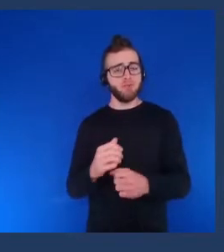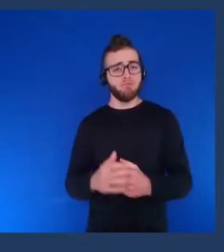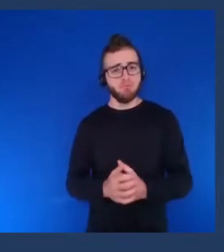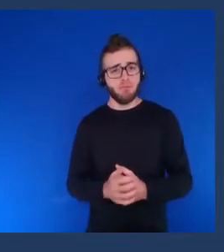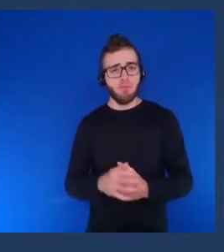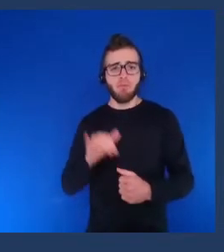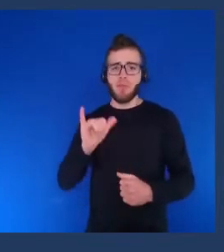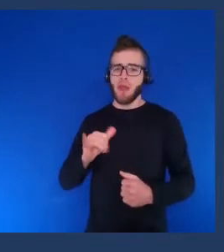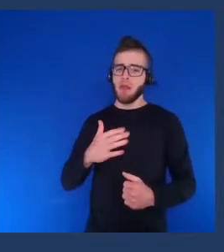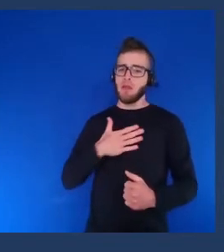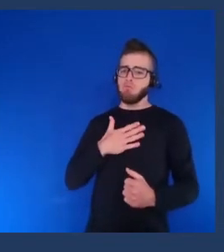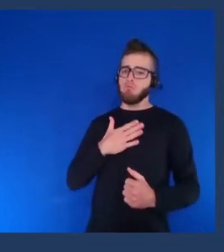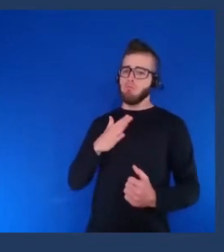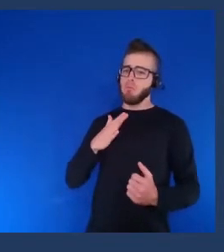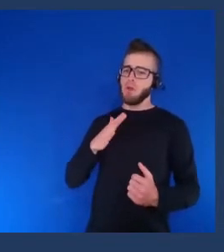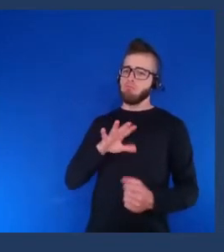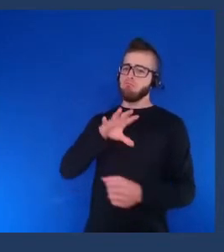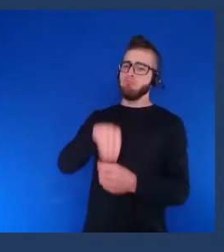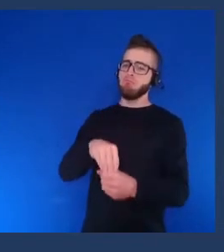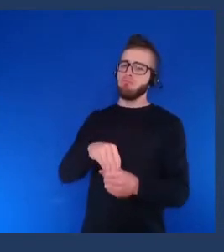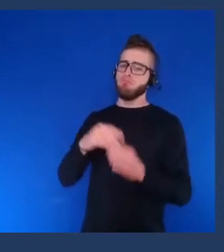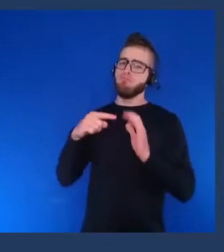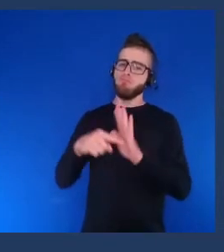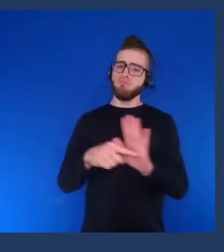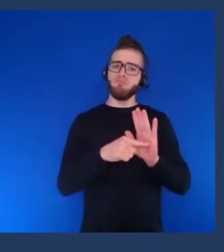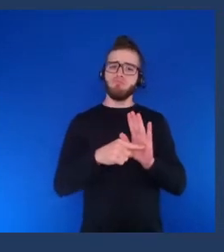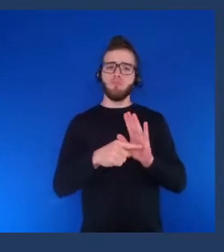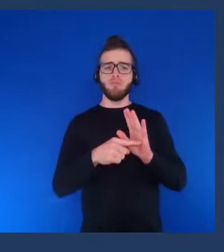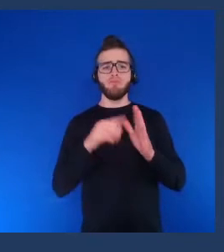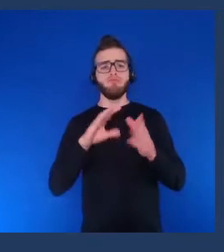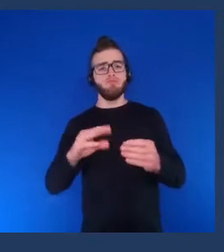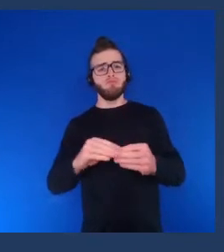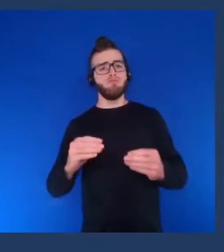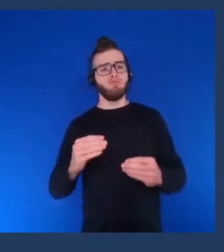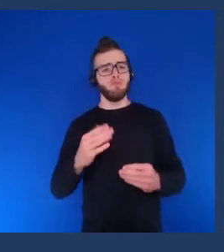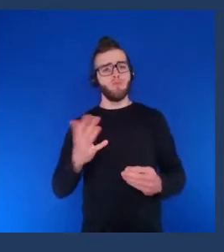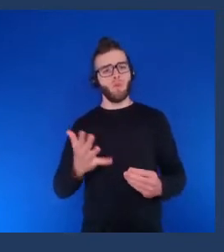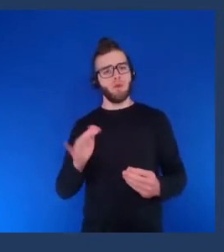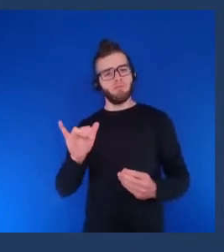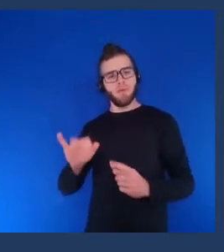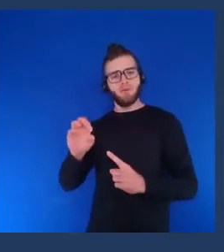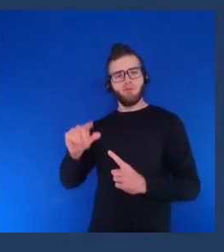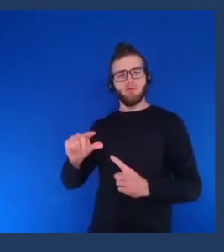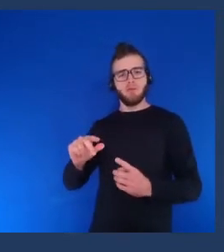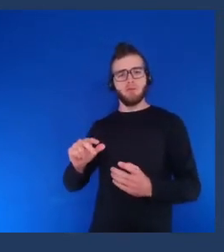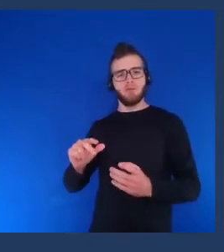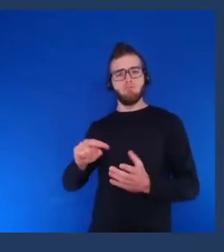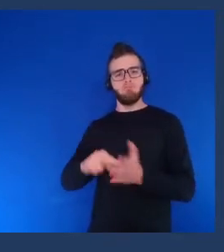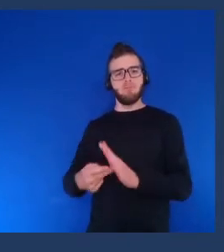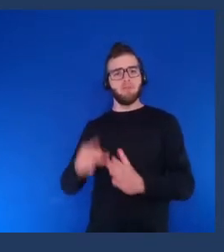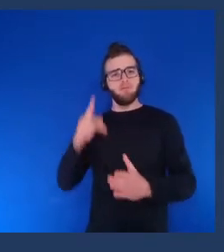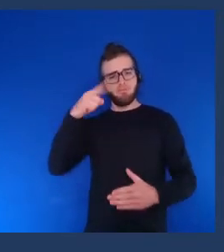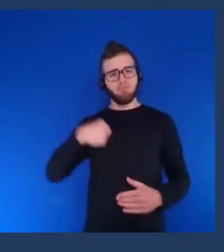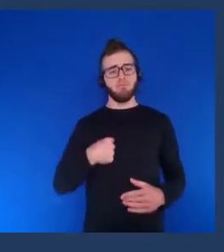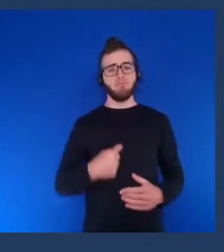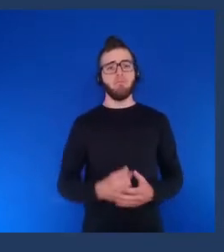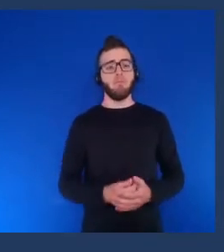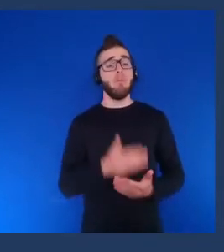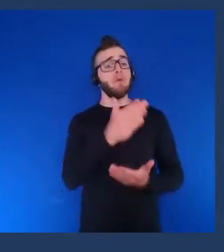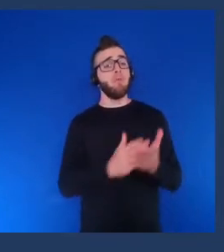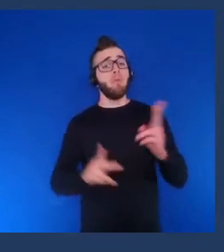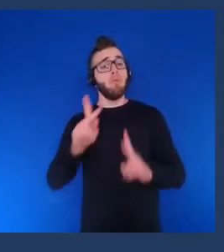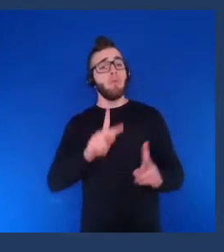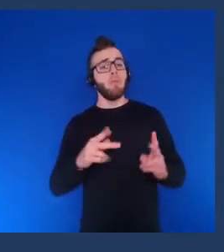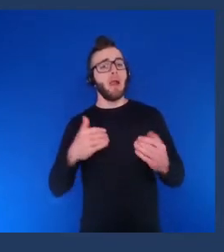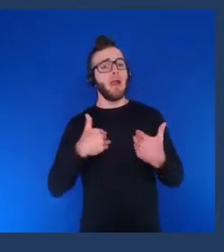for what that means to me. I know that there are people who have non-apparent disabilities or invisible disabilities